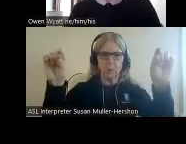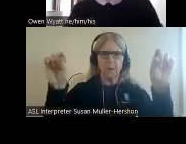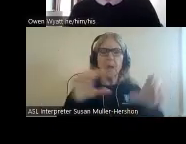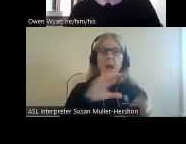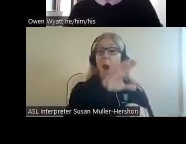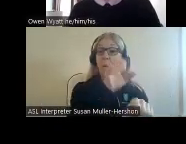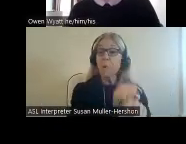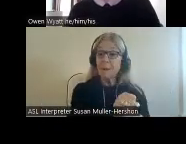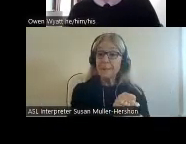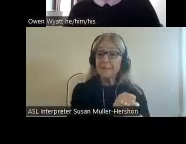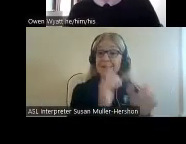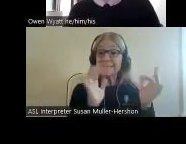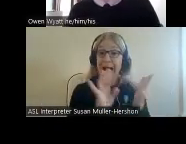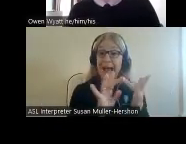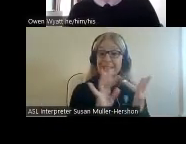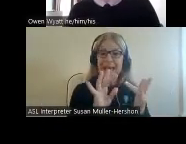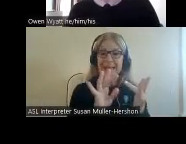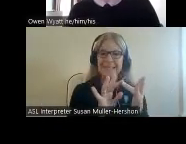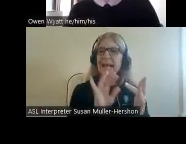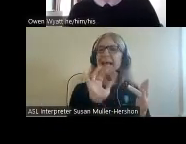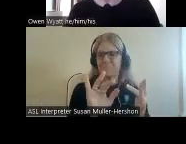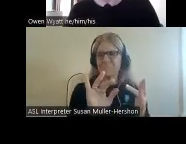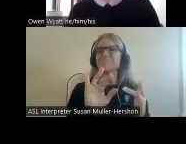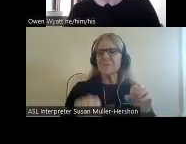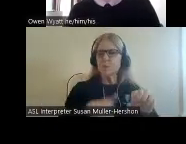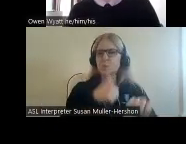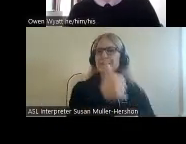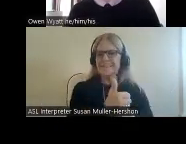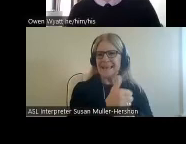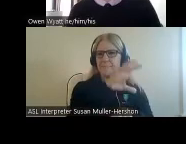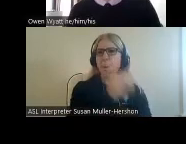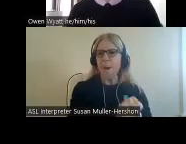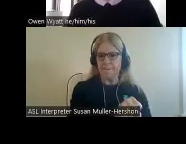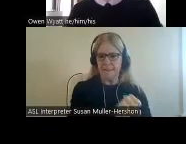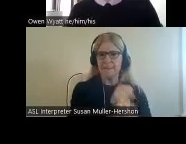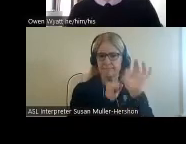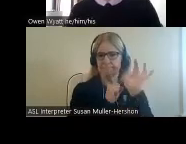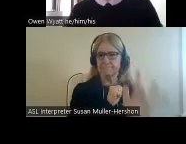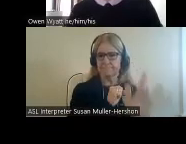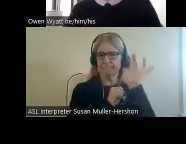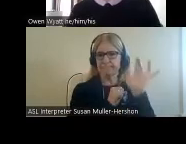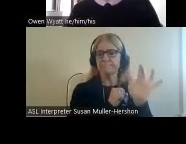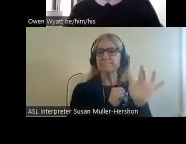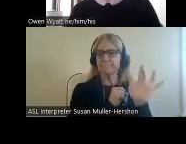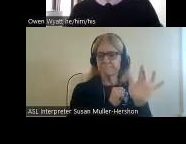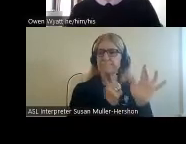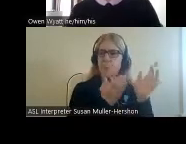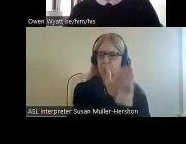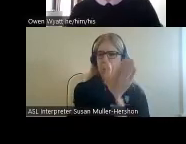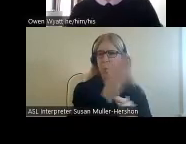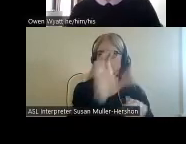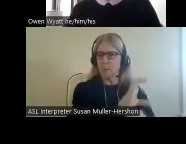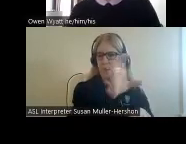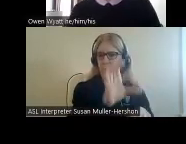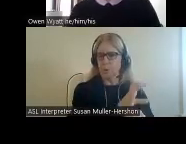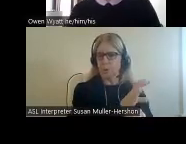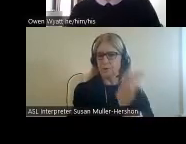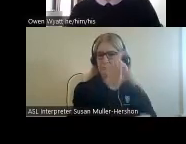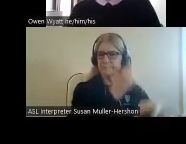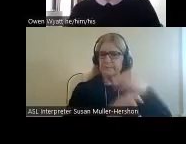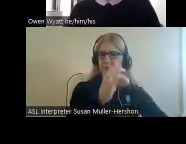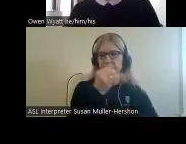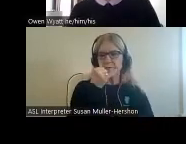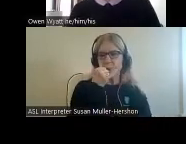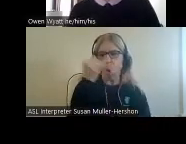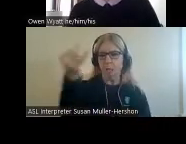contacts. That's how you would set up an appointment online rather than calling us.